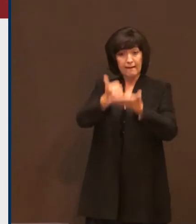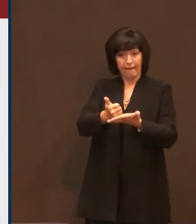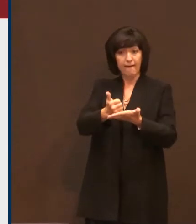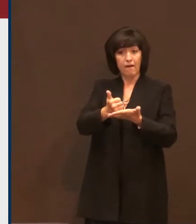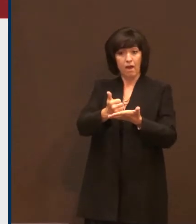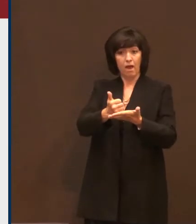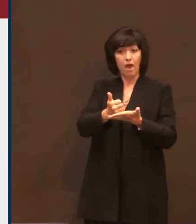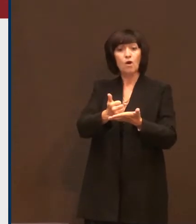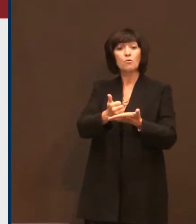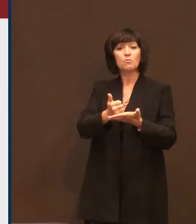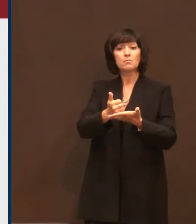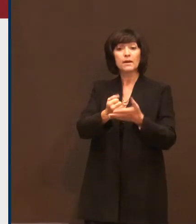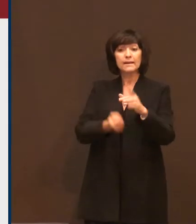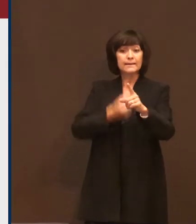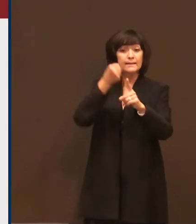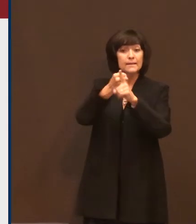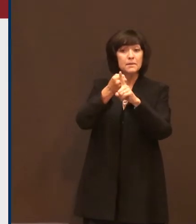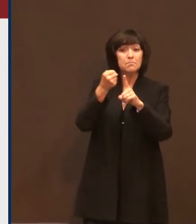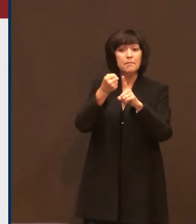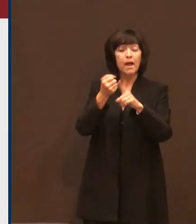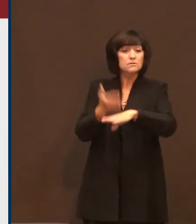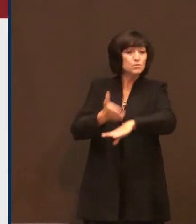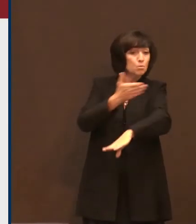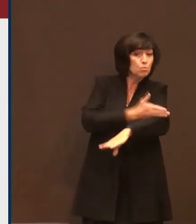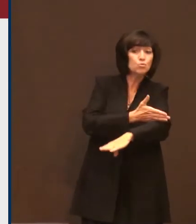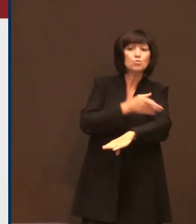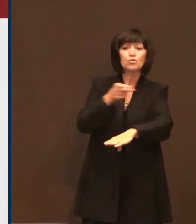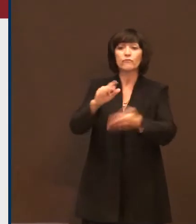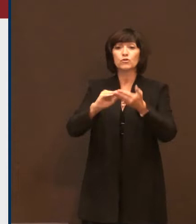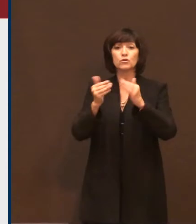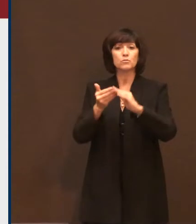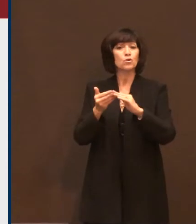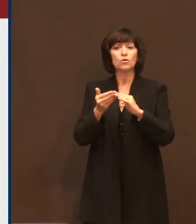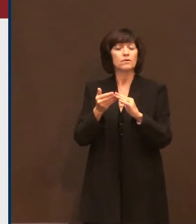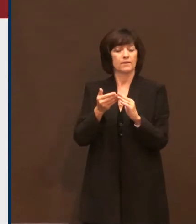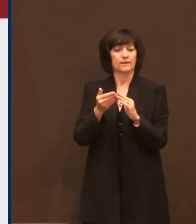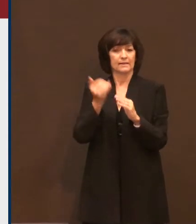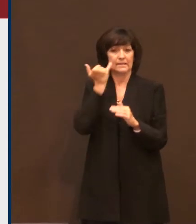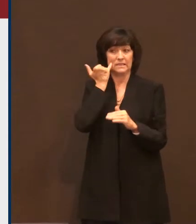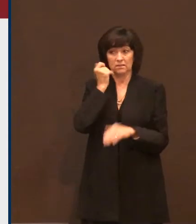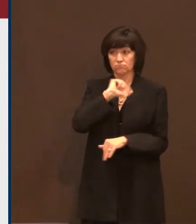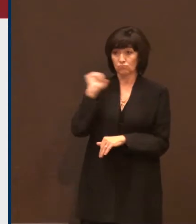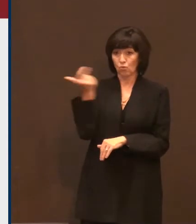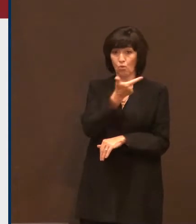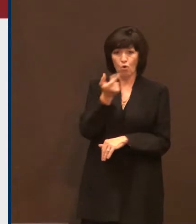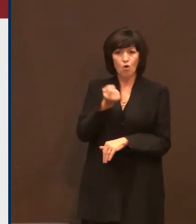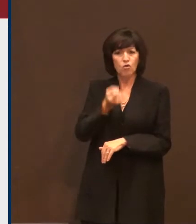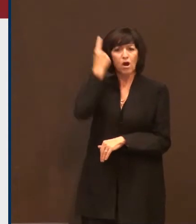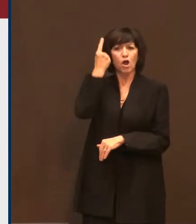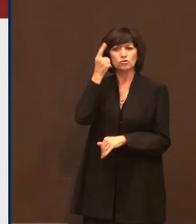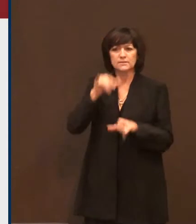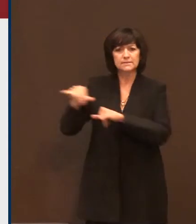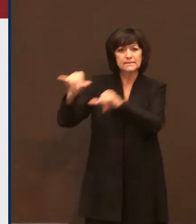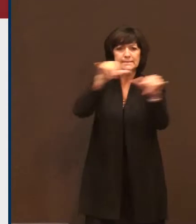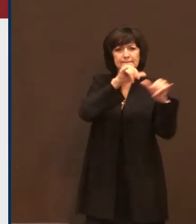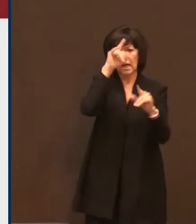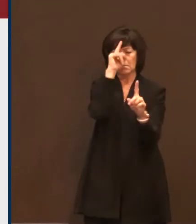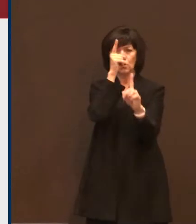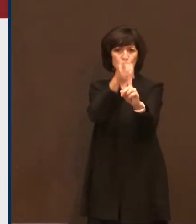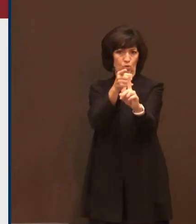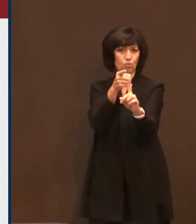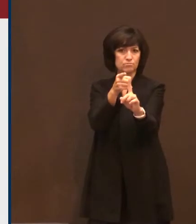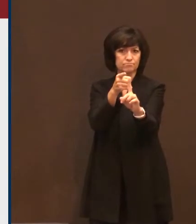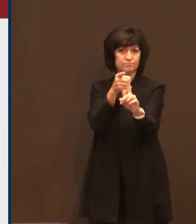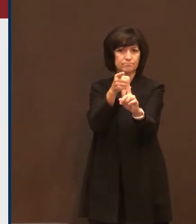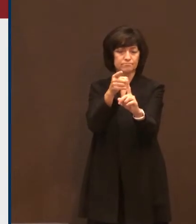on the same goals. Investments, because there's a lot of investment that takes place in communities, but often it's